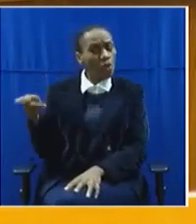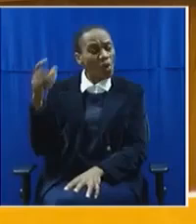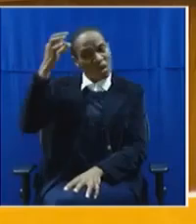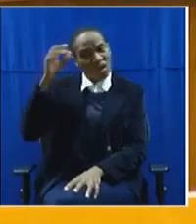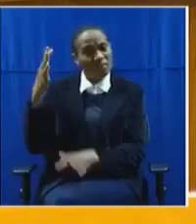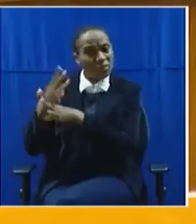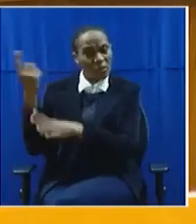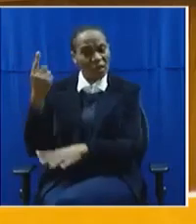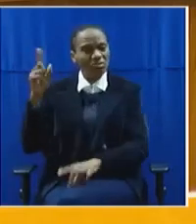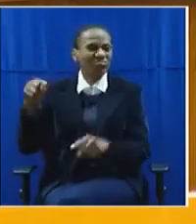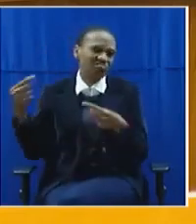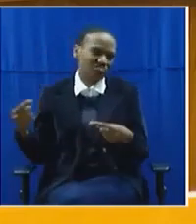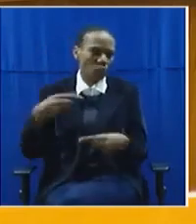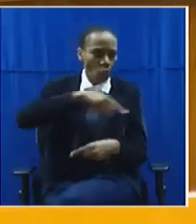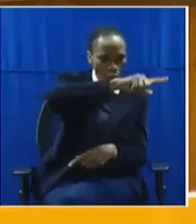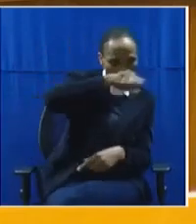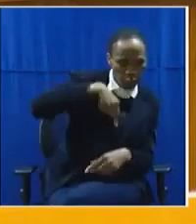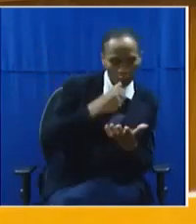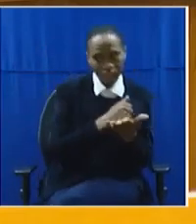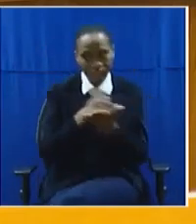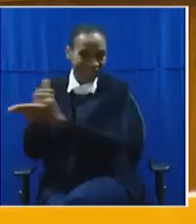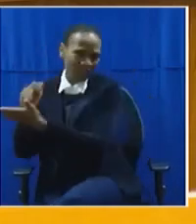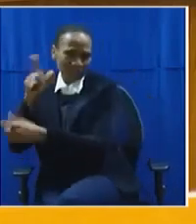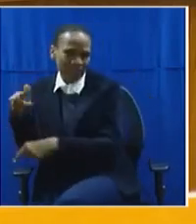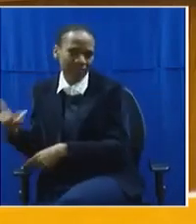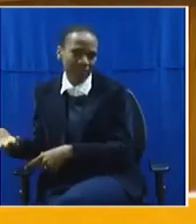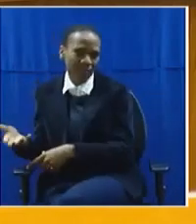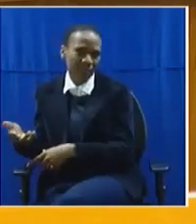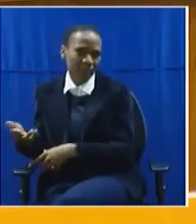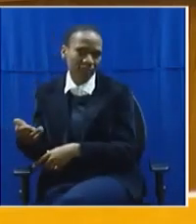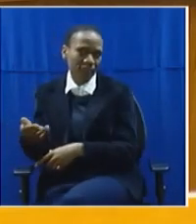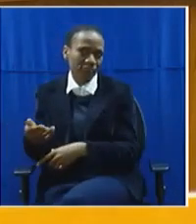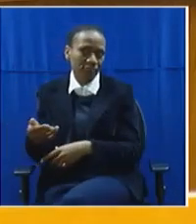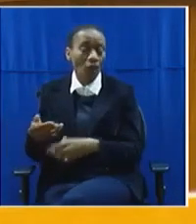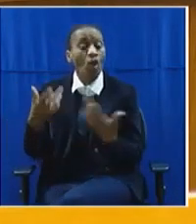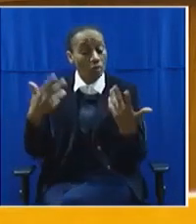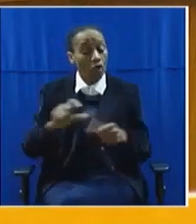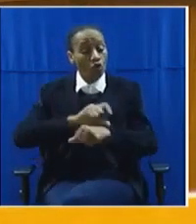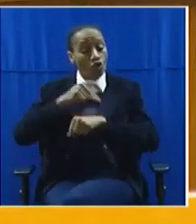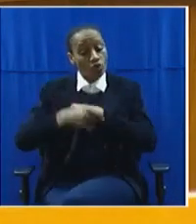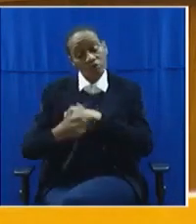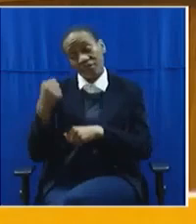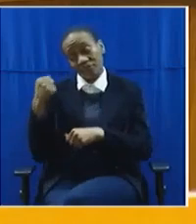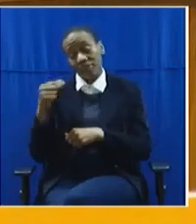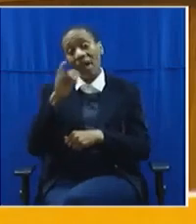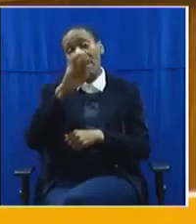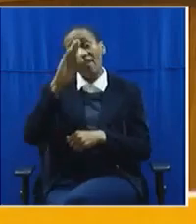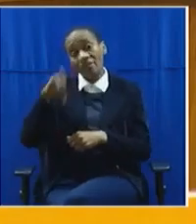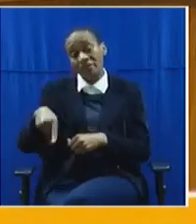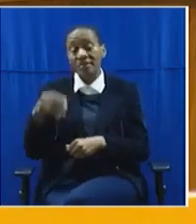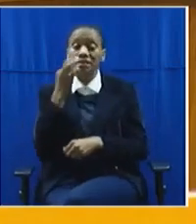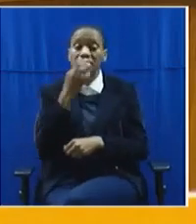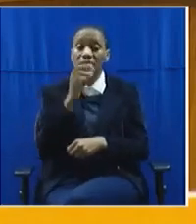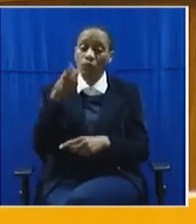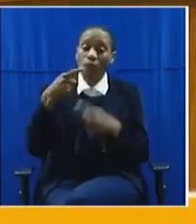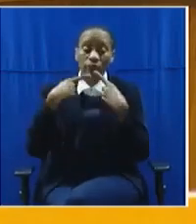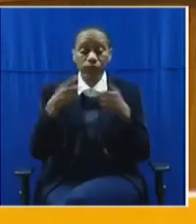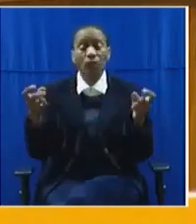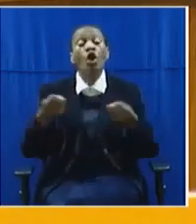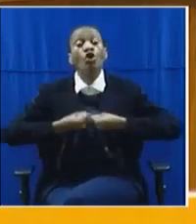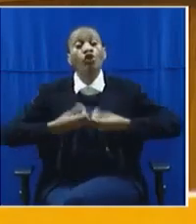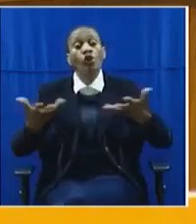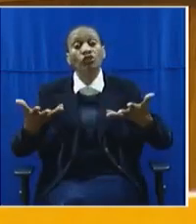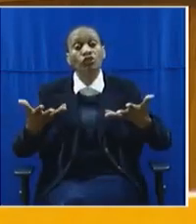own, and each of us have got a role to play. At our recent elective conference, the IFP committed to launch a massive campaign